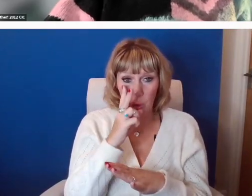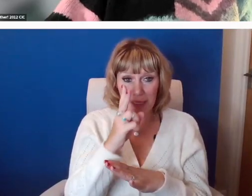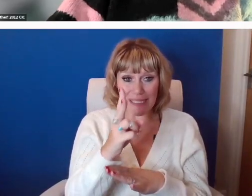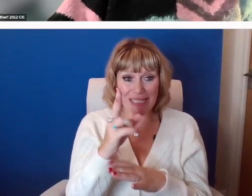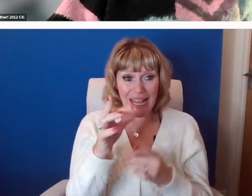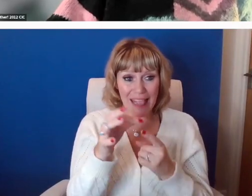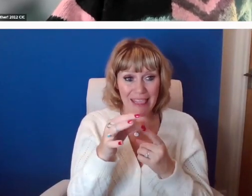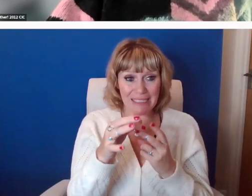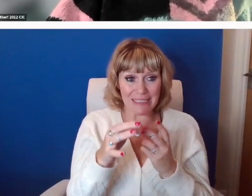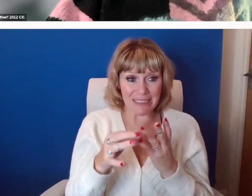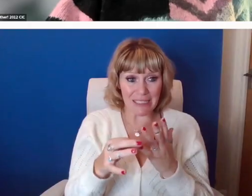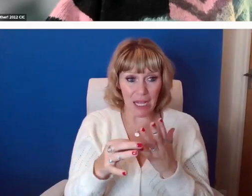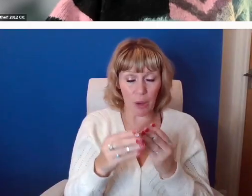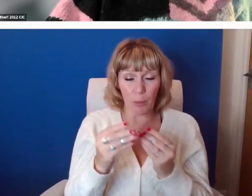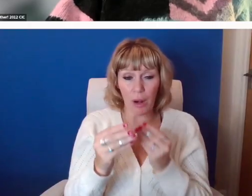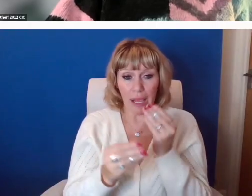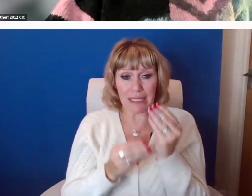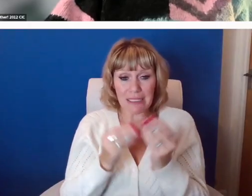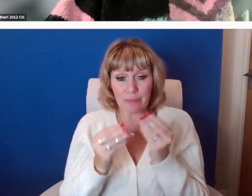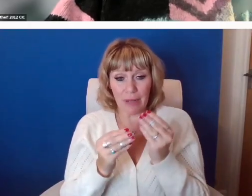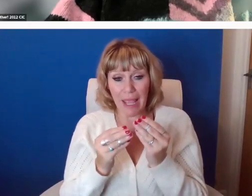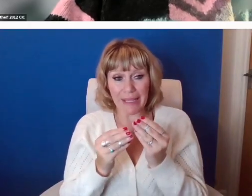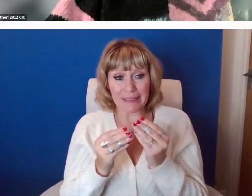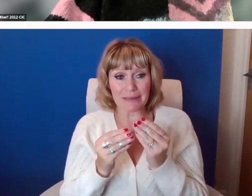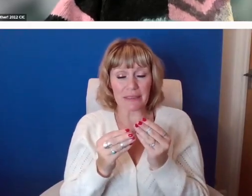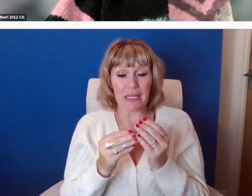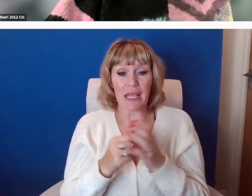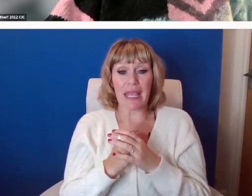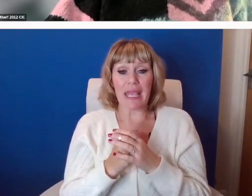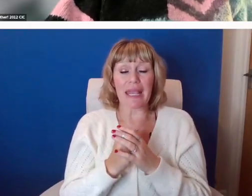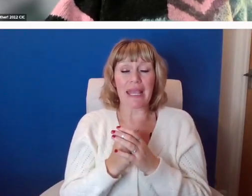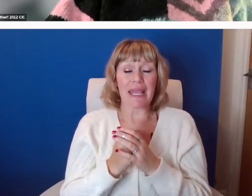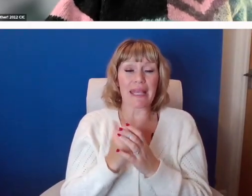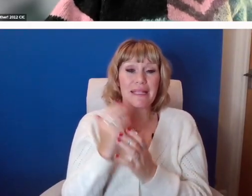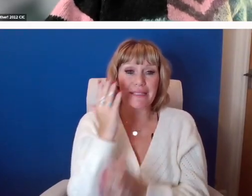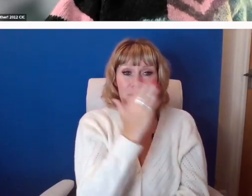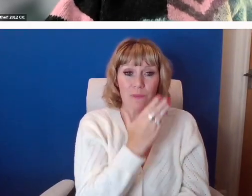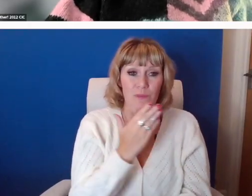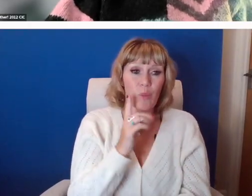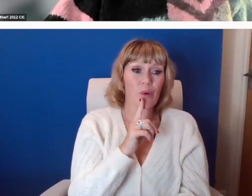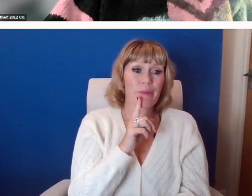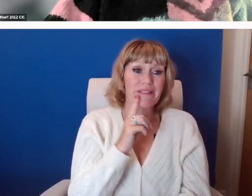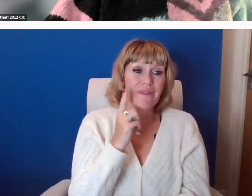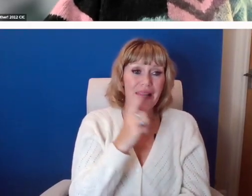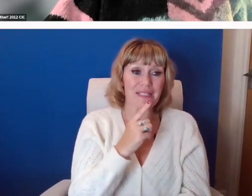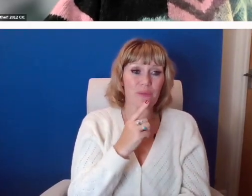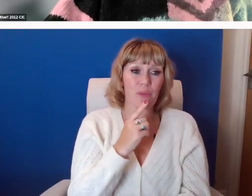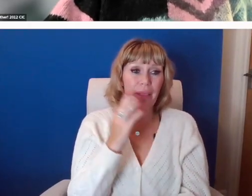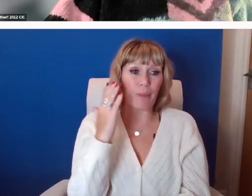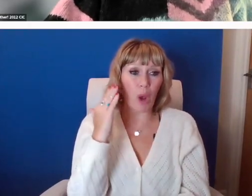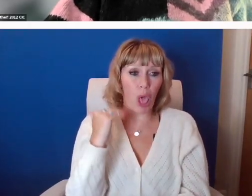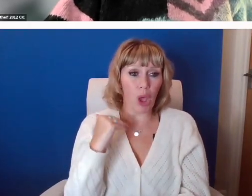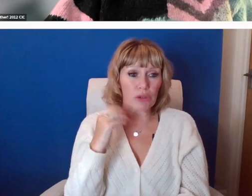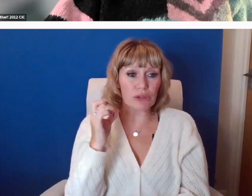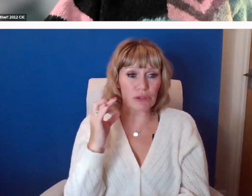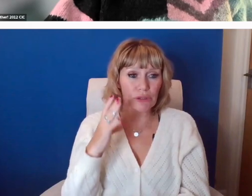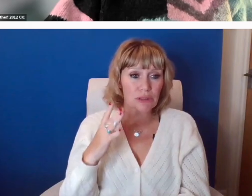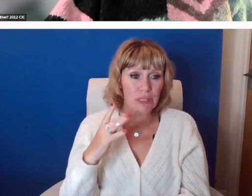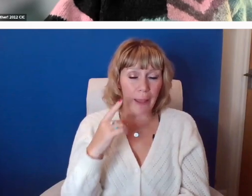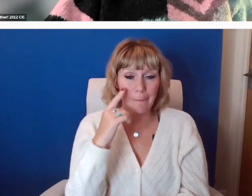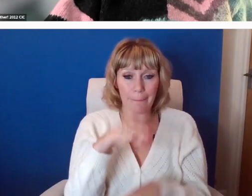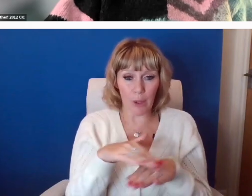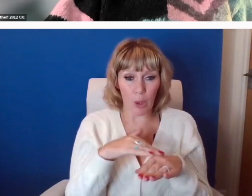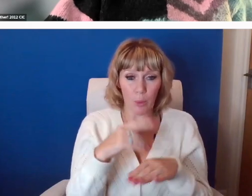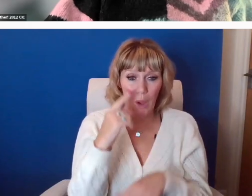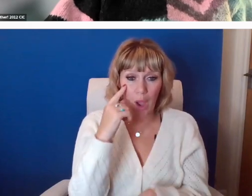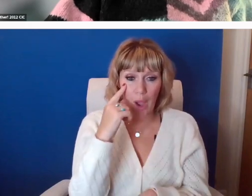While I just read Nina's description, it's the collage of a woman's face with blonde hair and blue eyes, delicately cut and pasted from